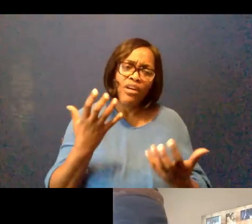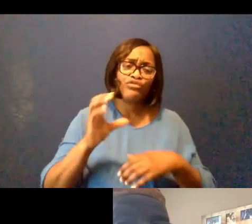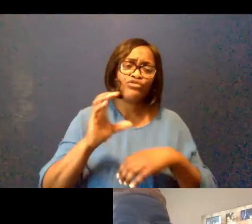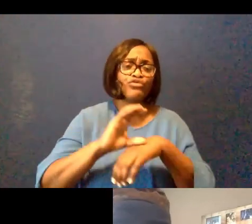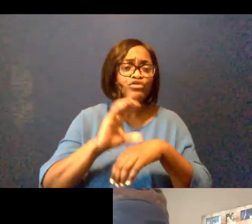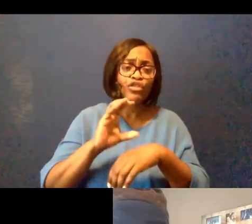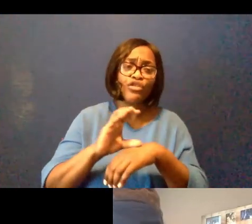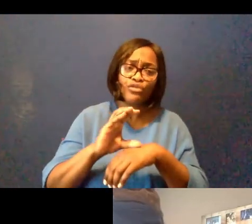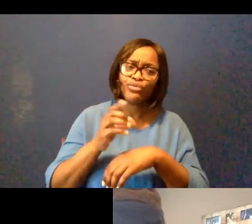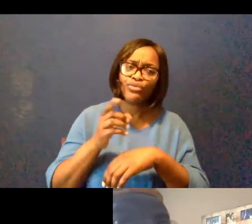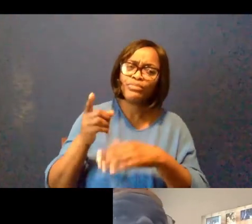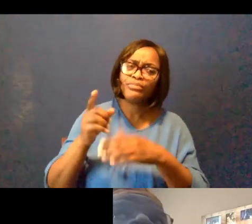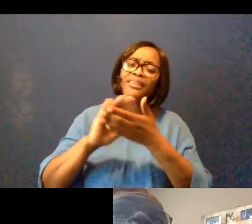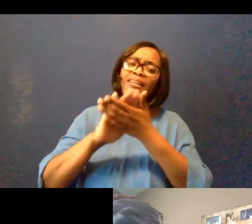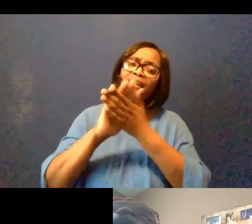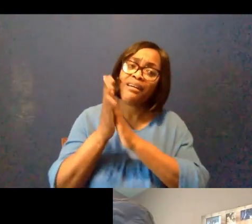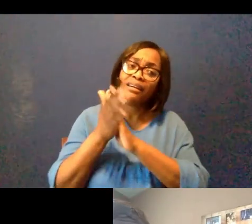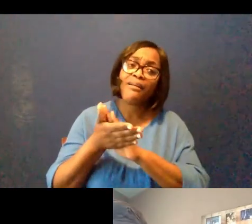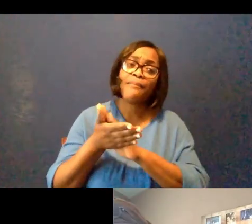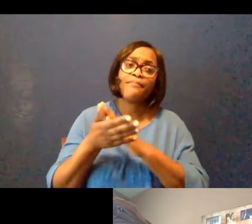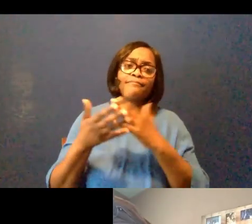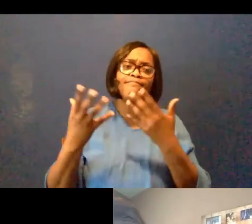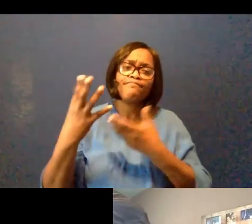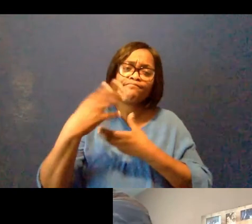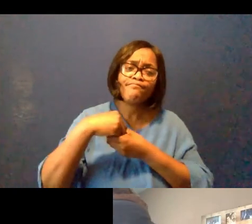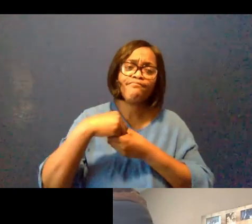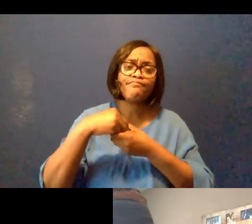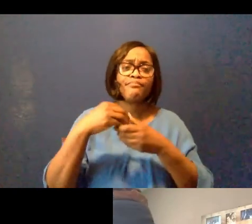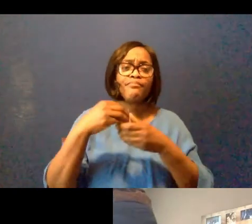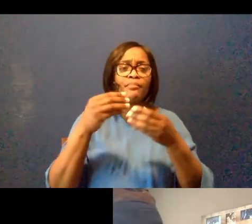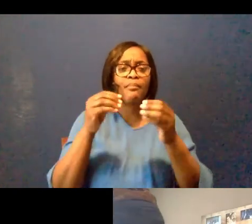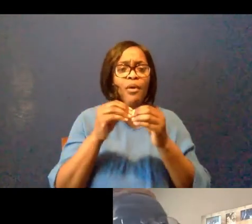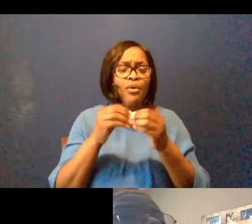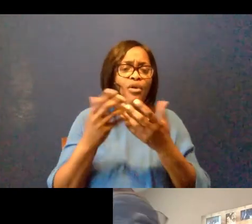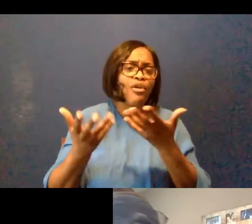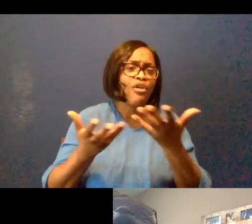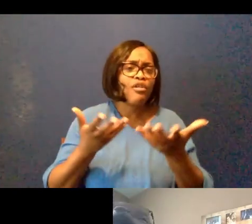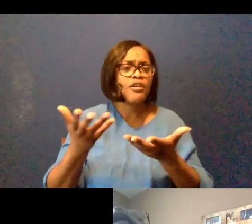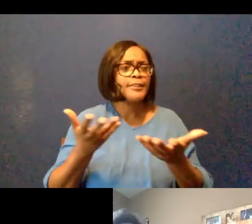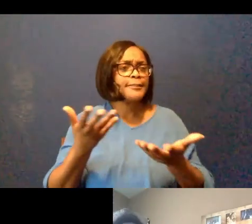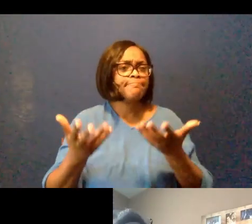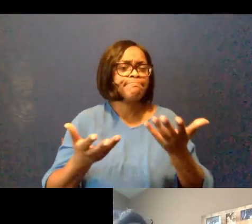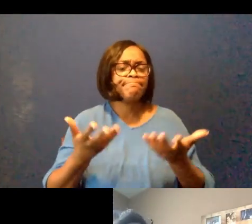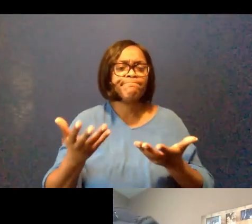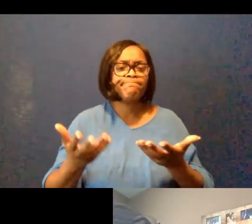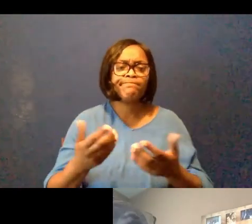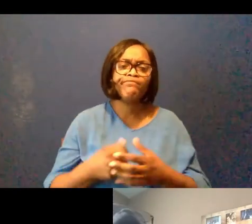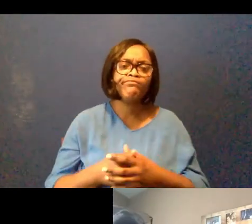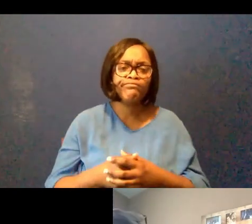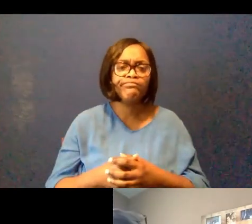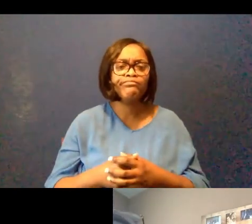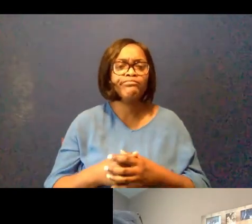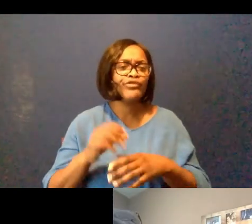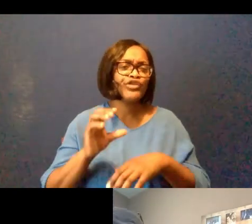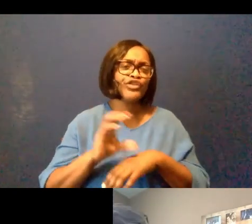posted on our home page later on today.